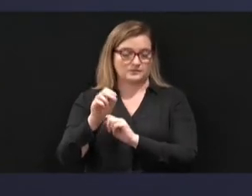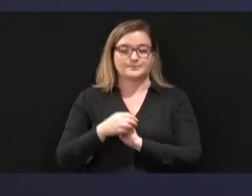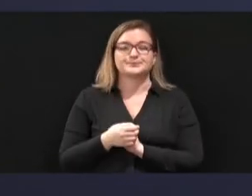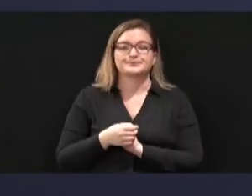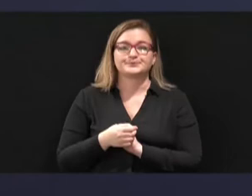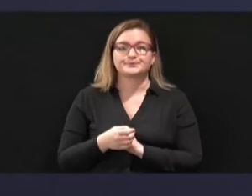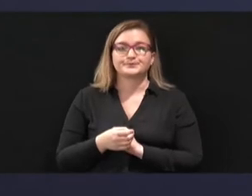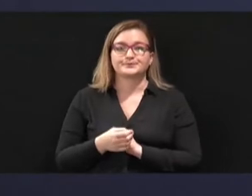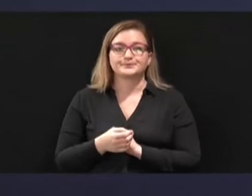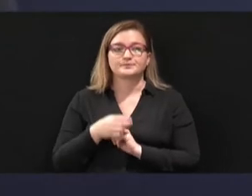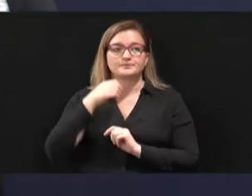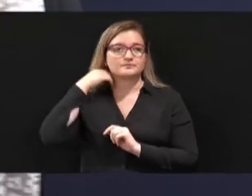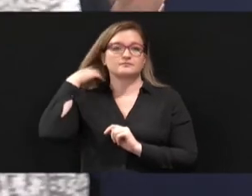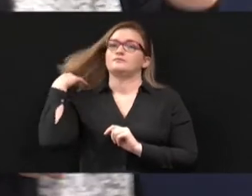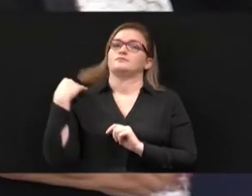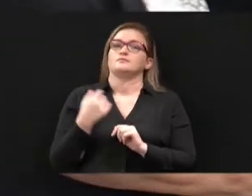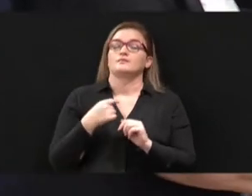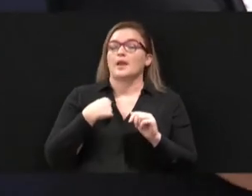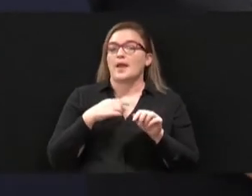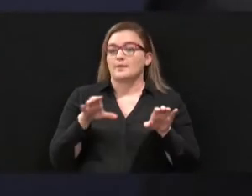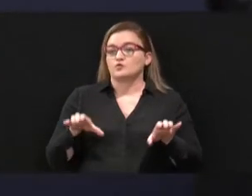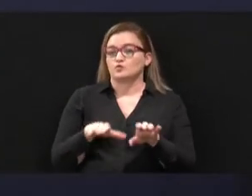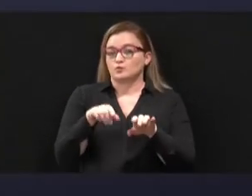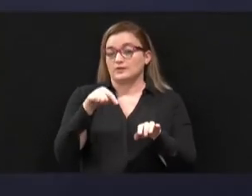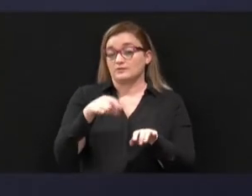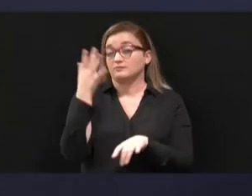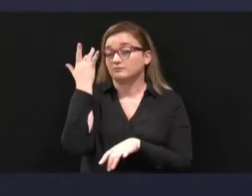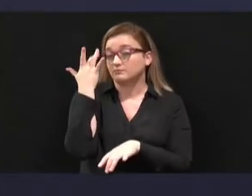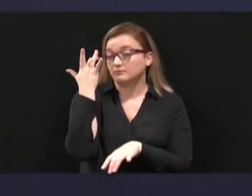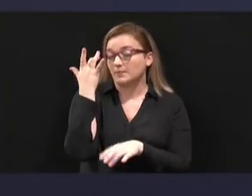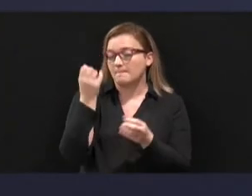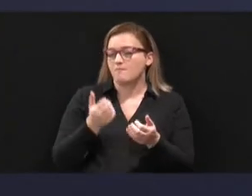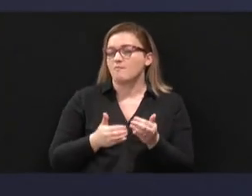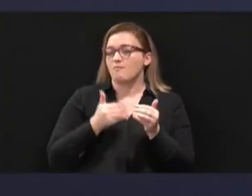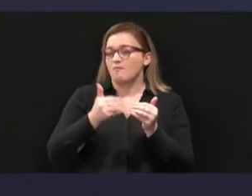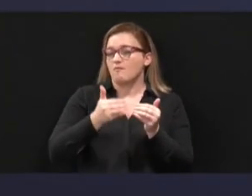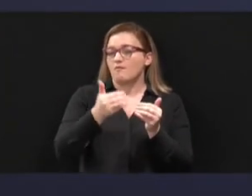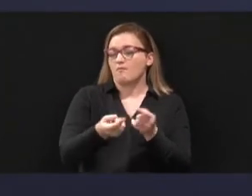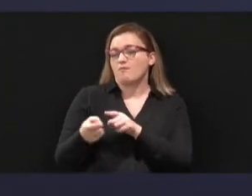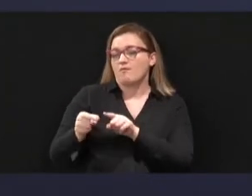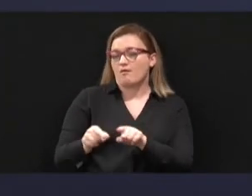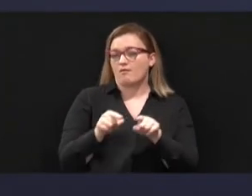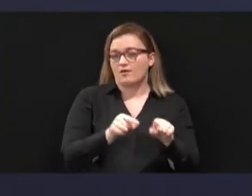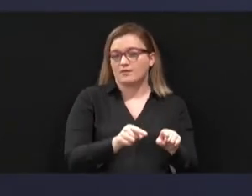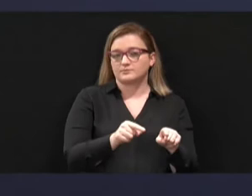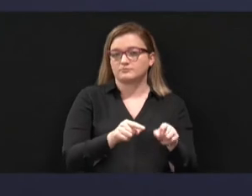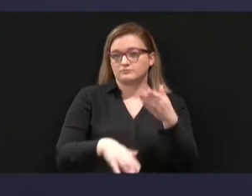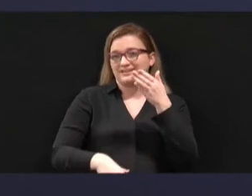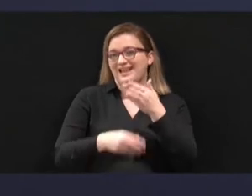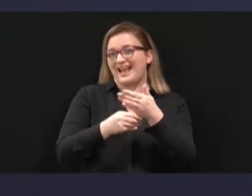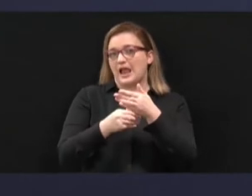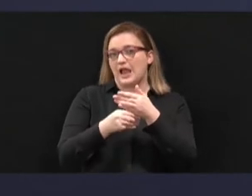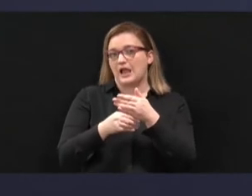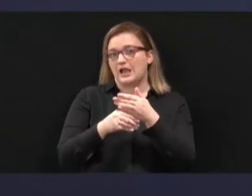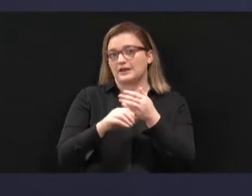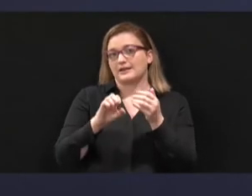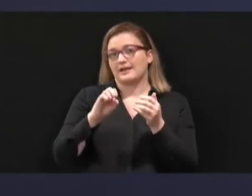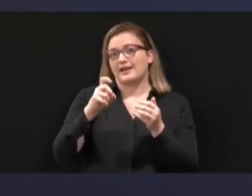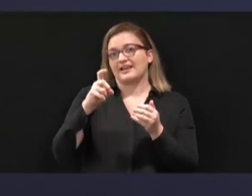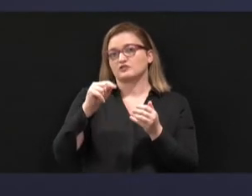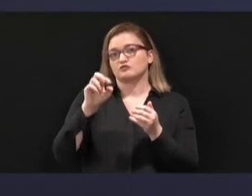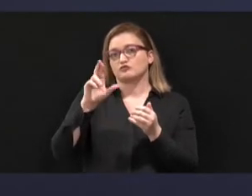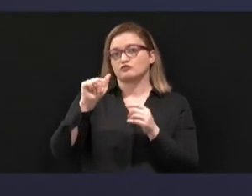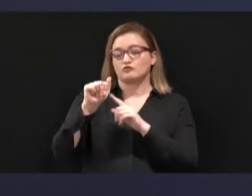And I'm doing this because a lot of times we add extra sounds to the